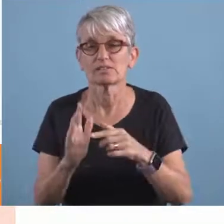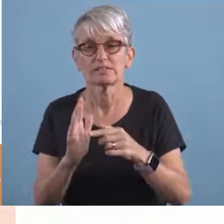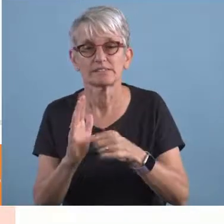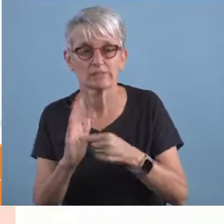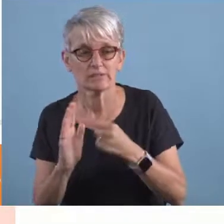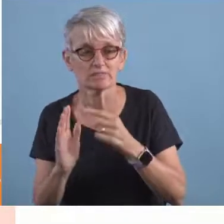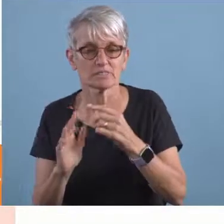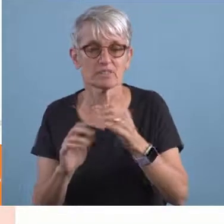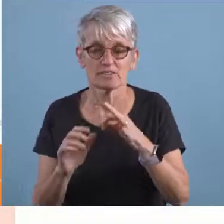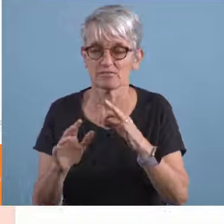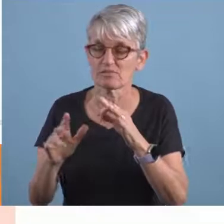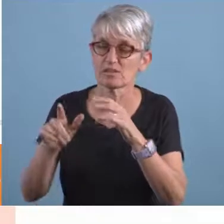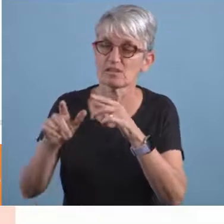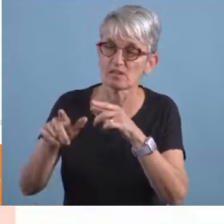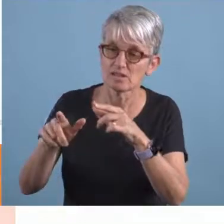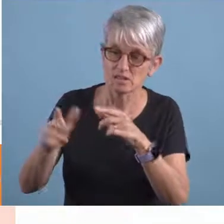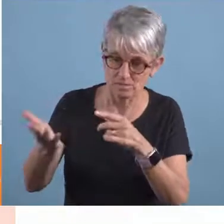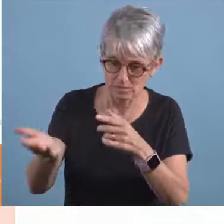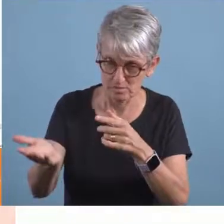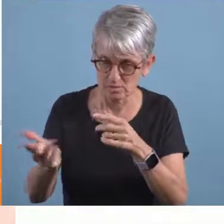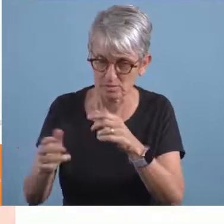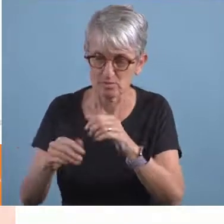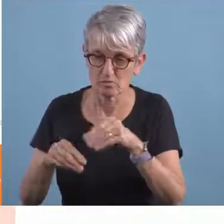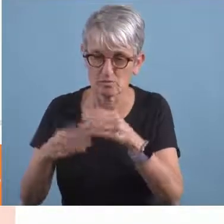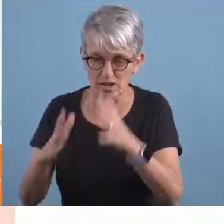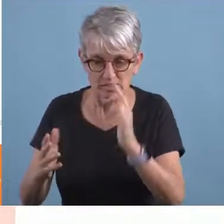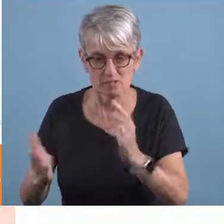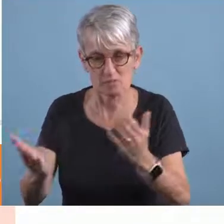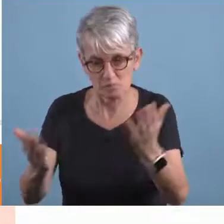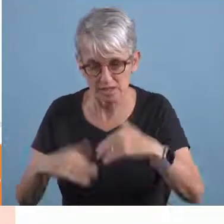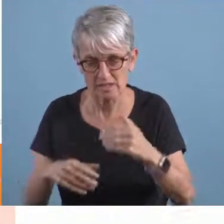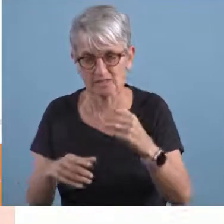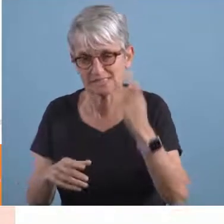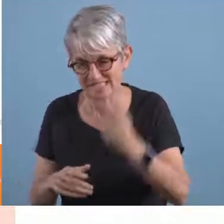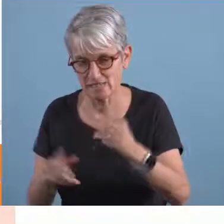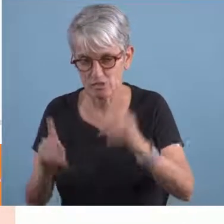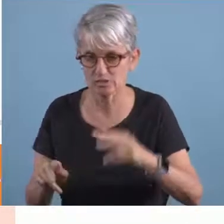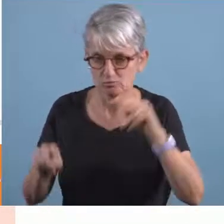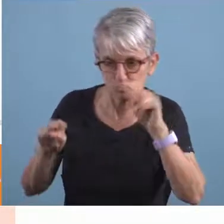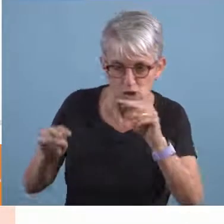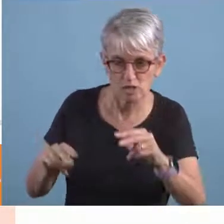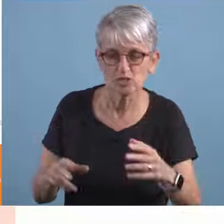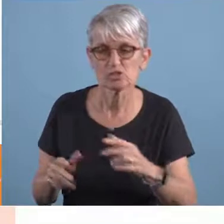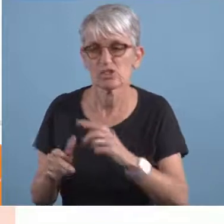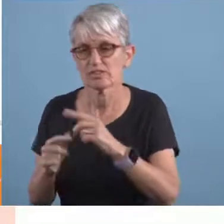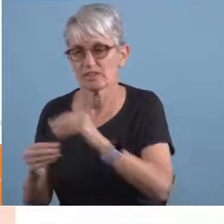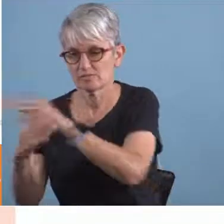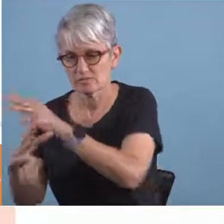practitioners can do some in-person sessions and some telepractice sessions, it's a way to ease into